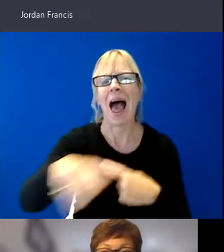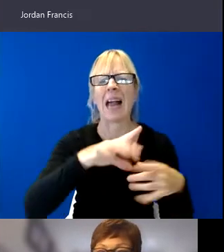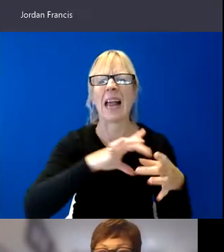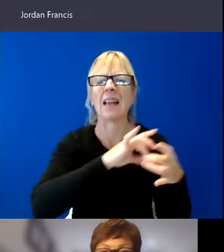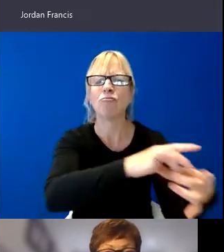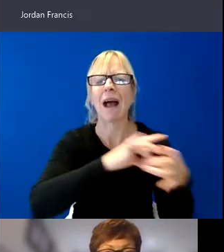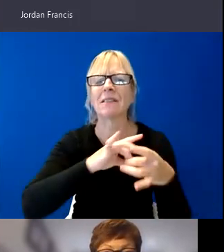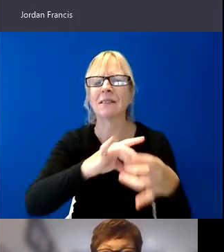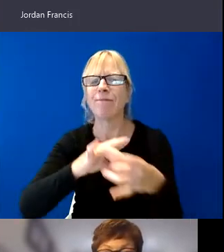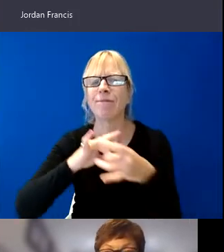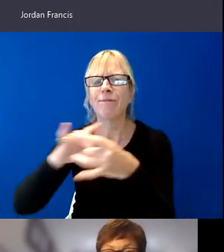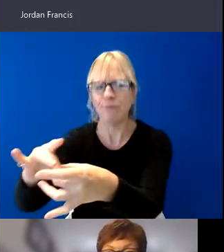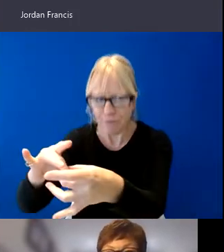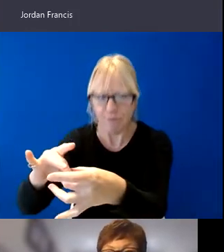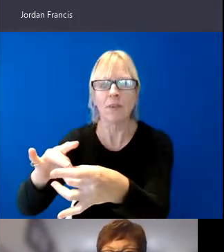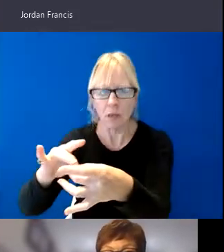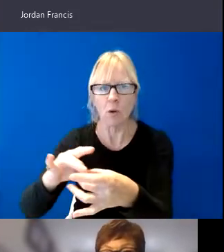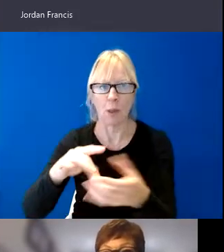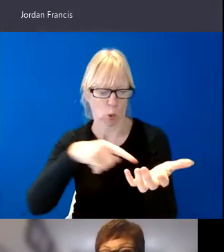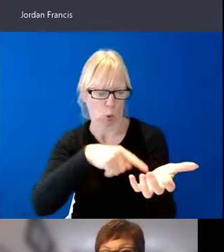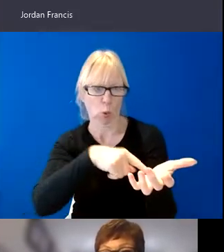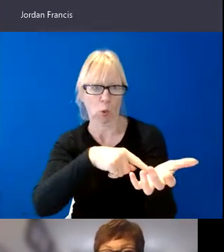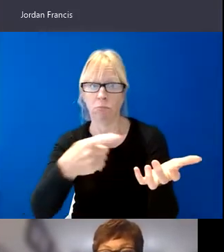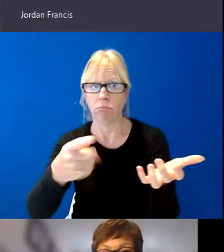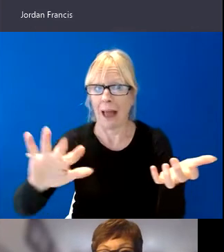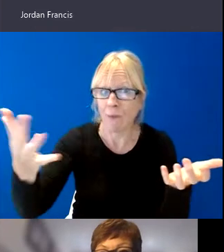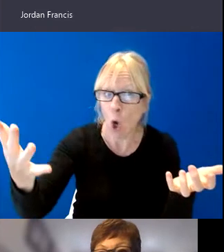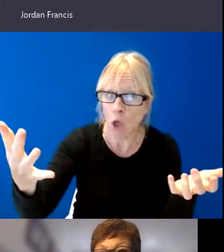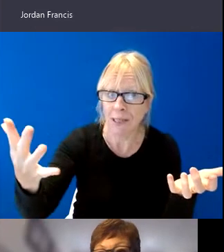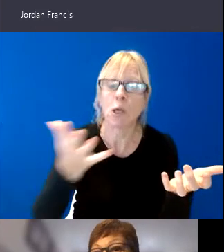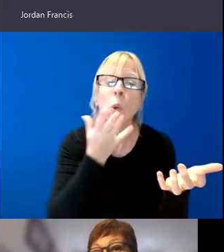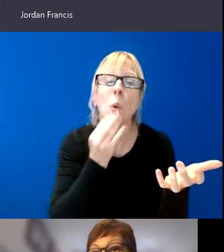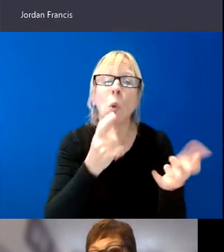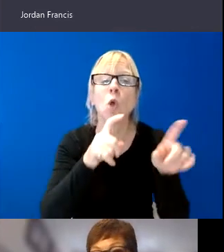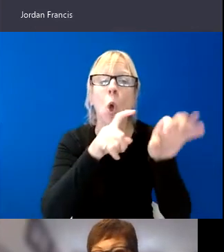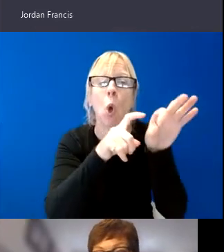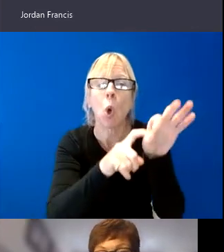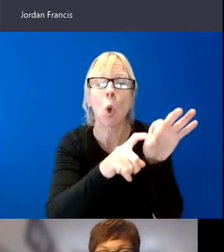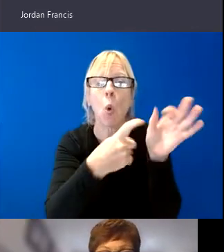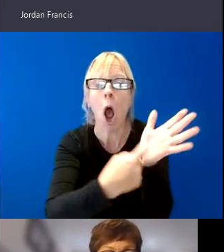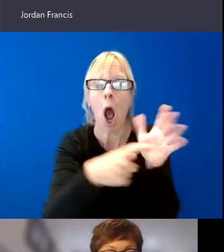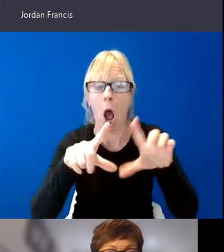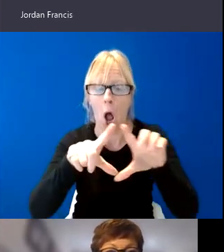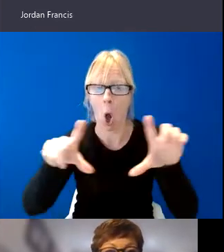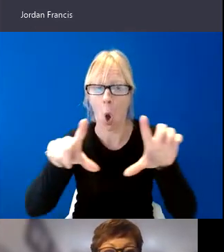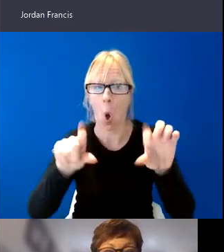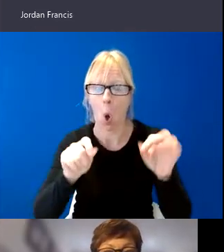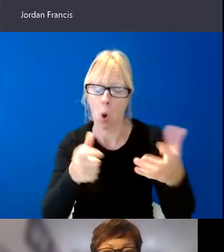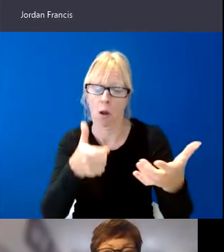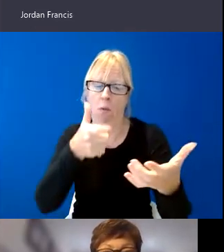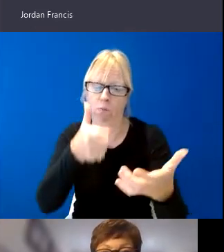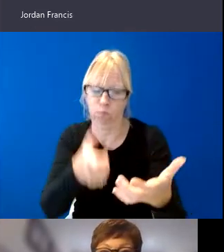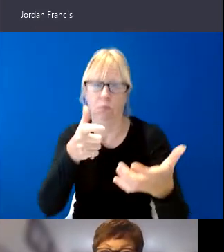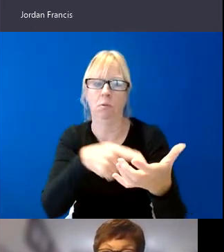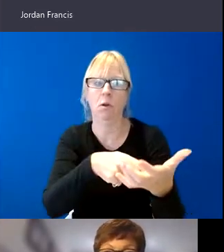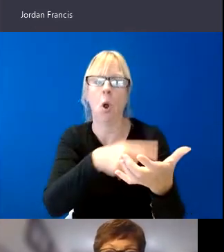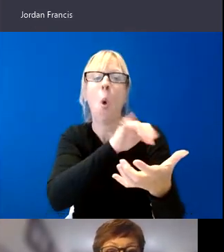the webinar. So if you don't have it, you can use the QR code to download it onto your phone, or you can search for it on